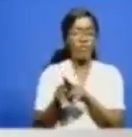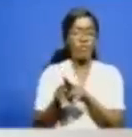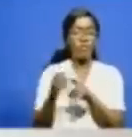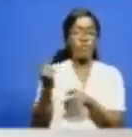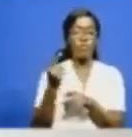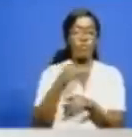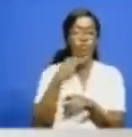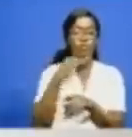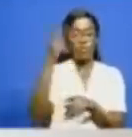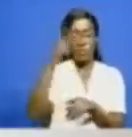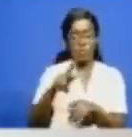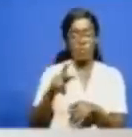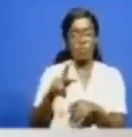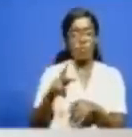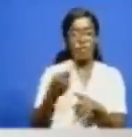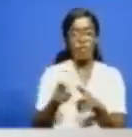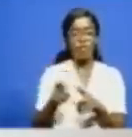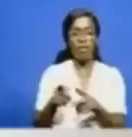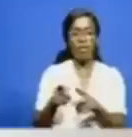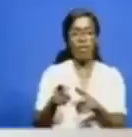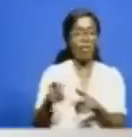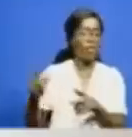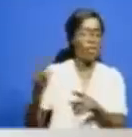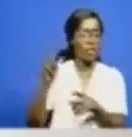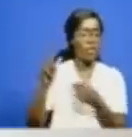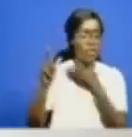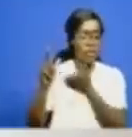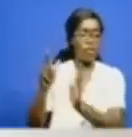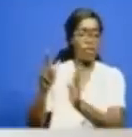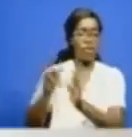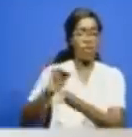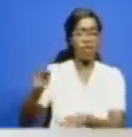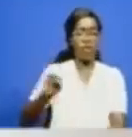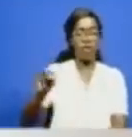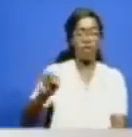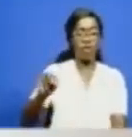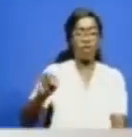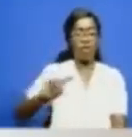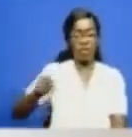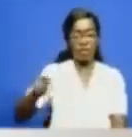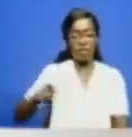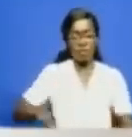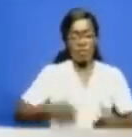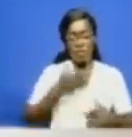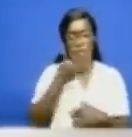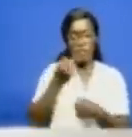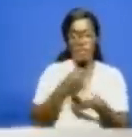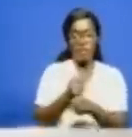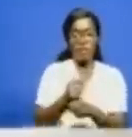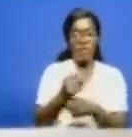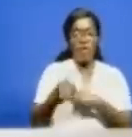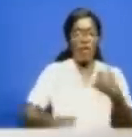die a physical death, for in their legacy and the millions of lives they have made better, they